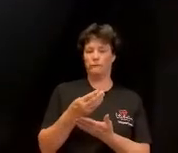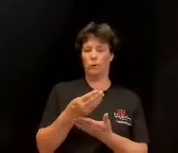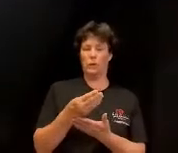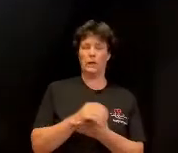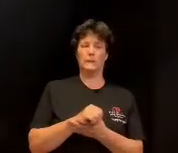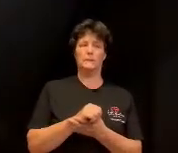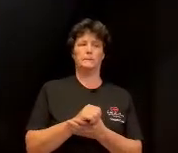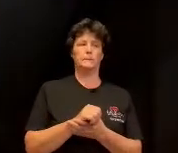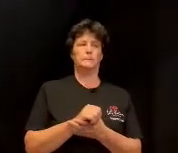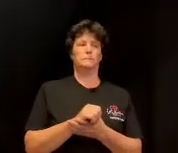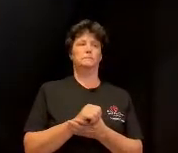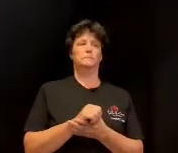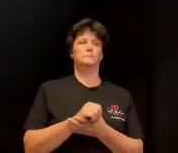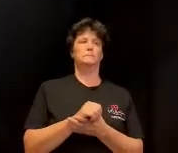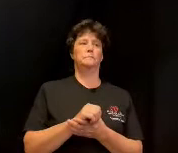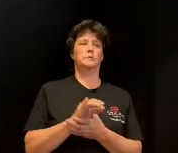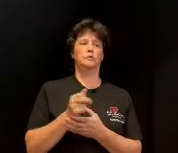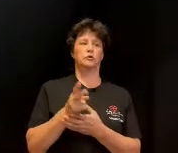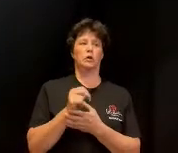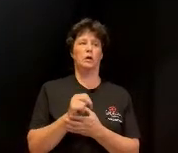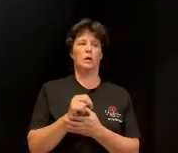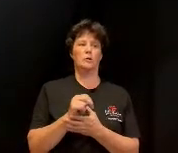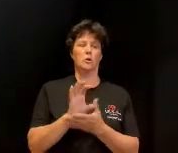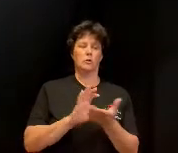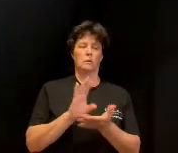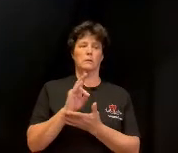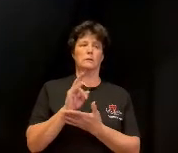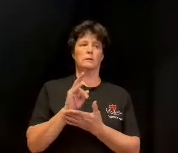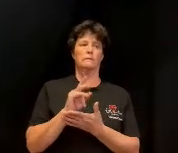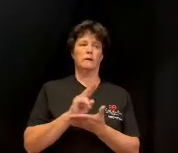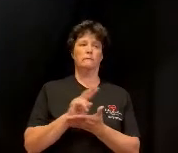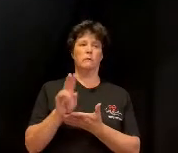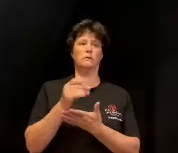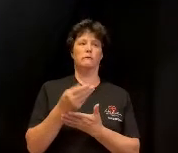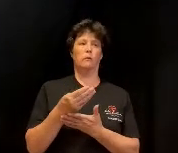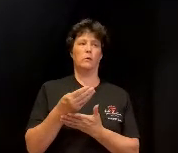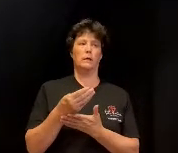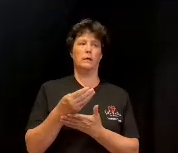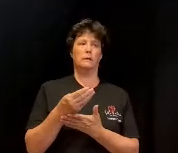that. John chapter 17.